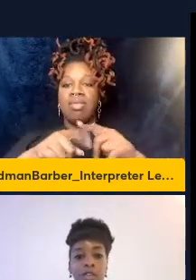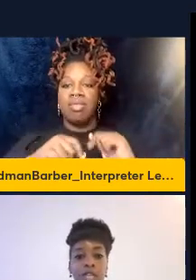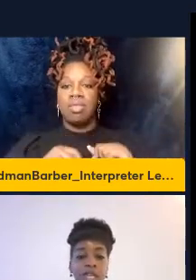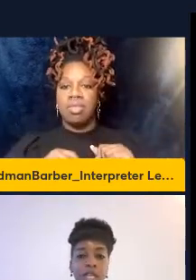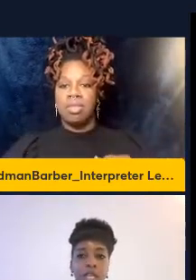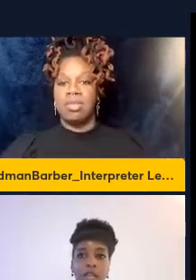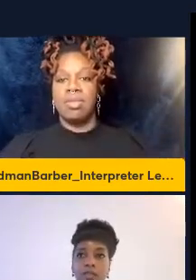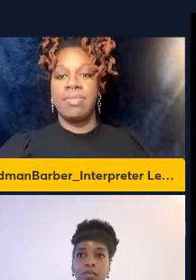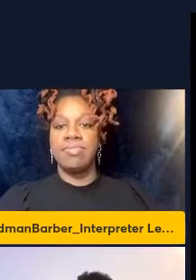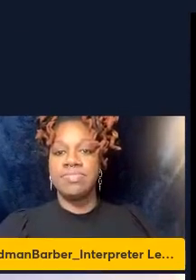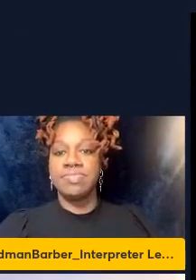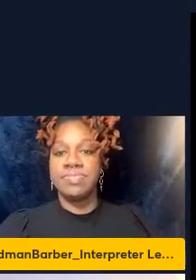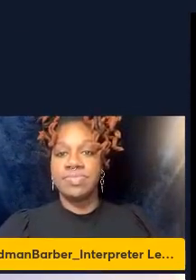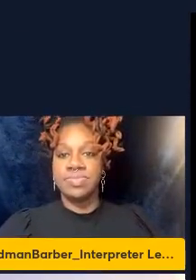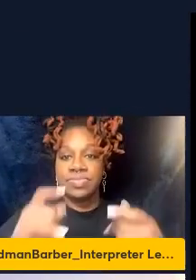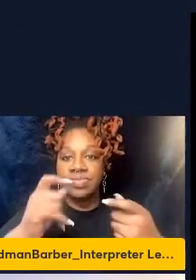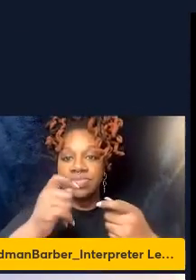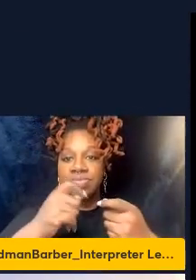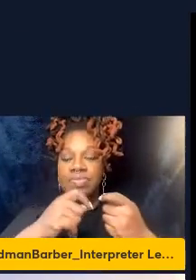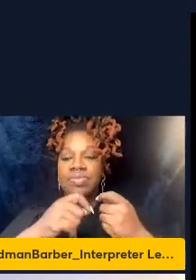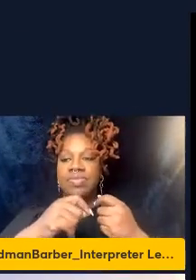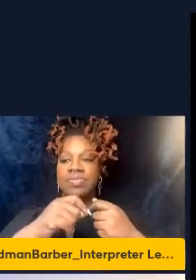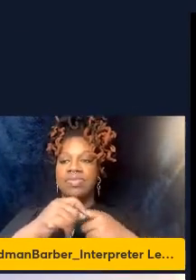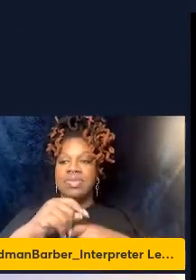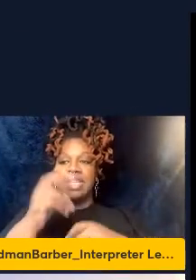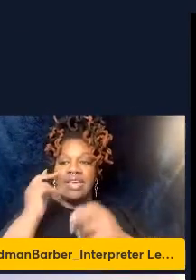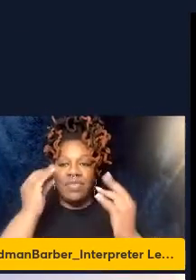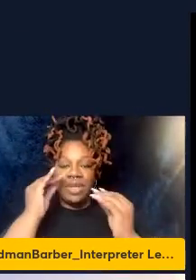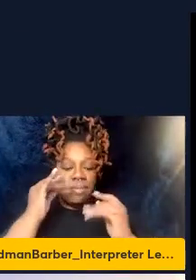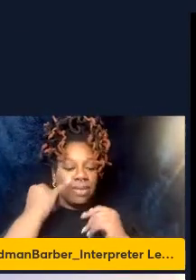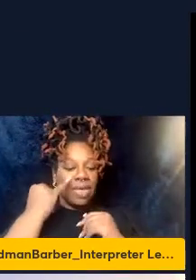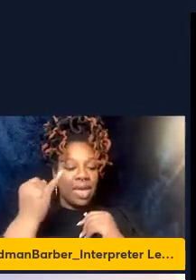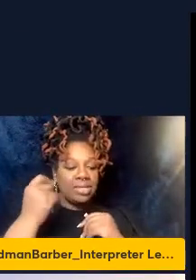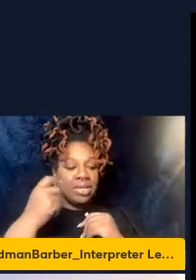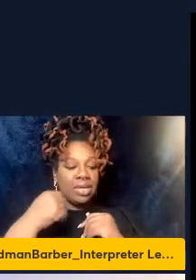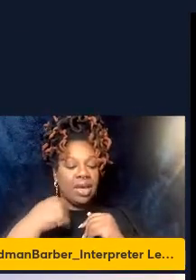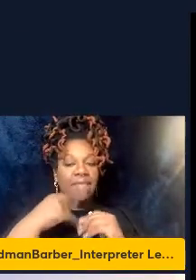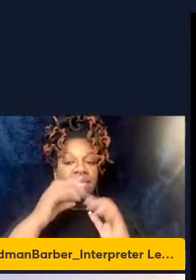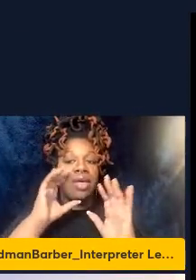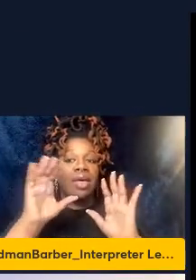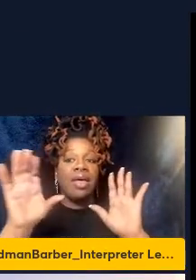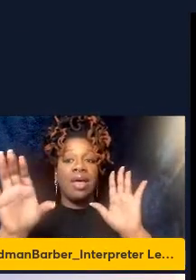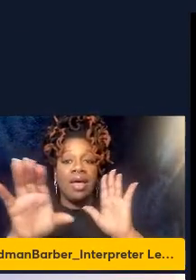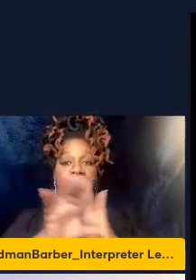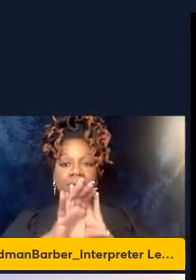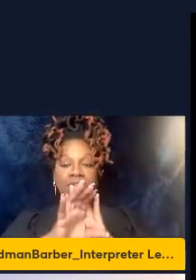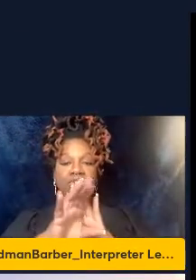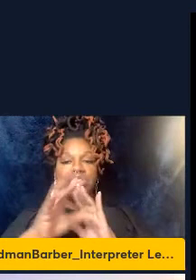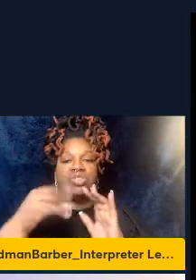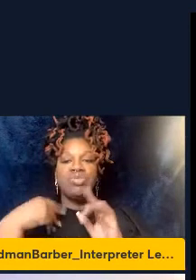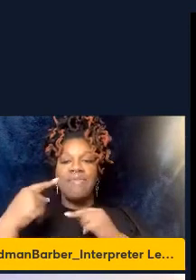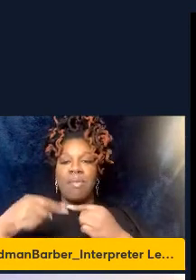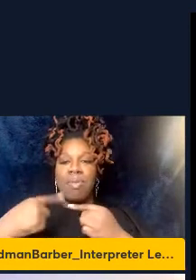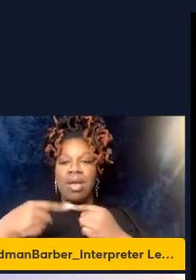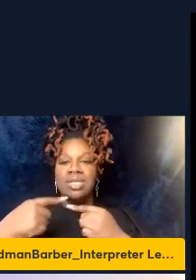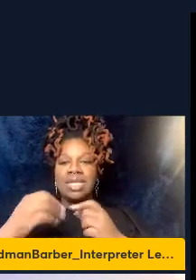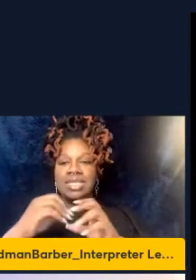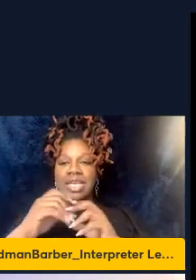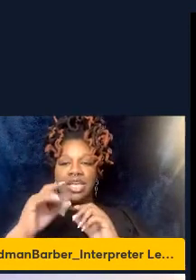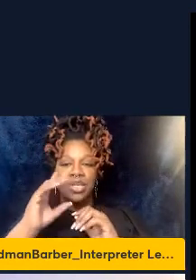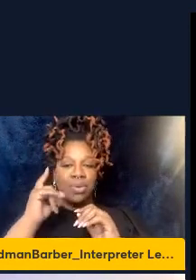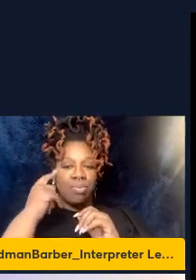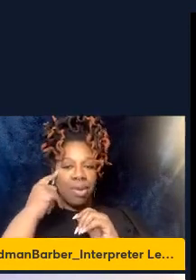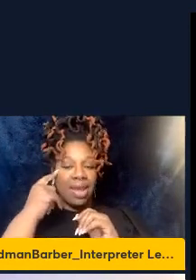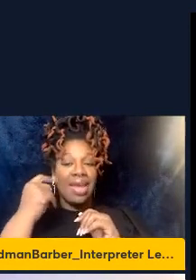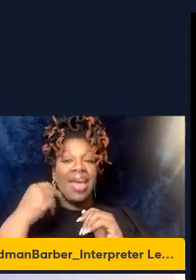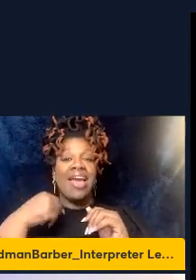if you're thinking again of looking at a picture, you have some processing in your brain, but I'm interested in the immune system. And so a lot